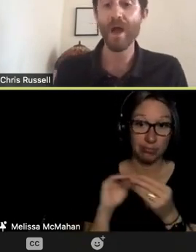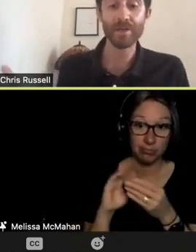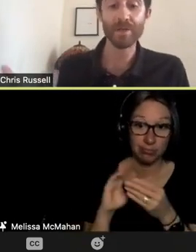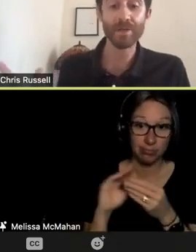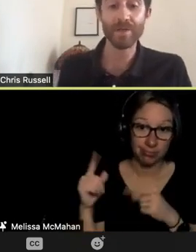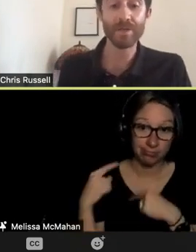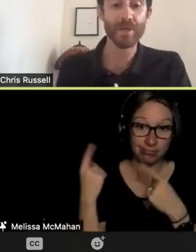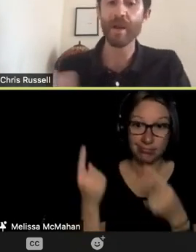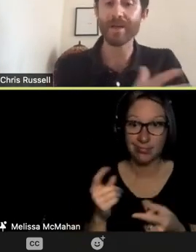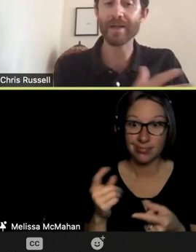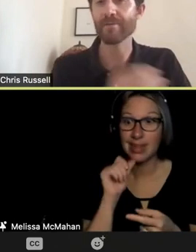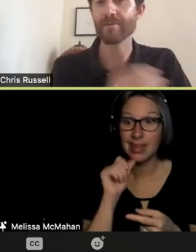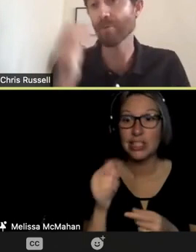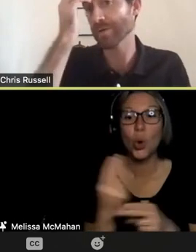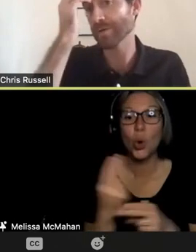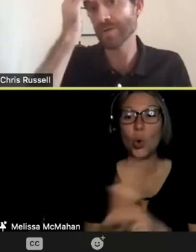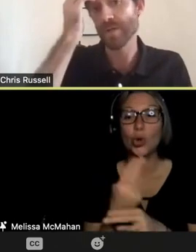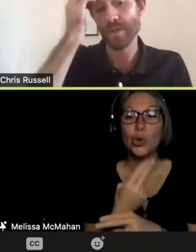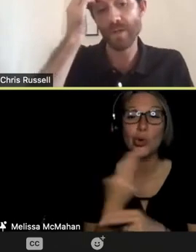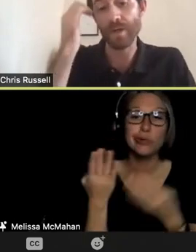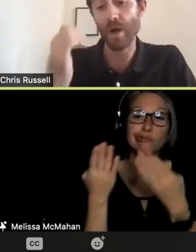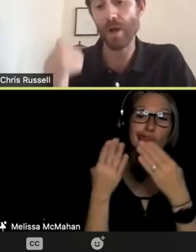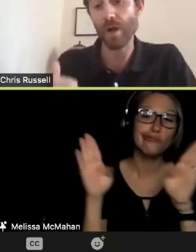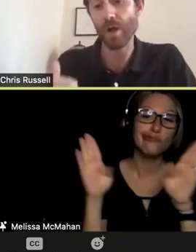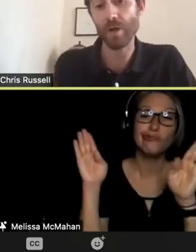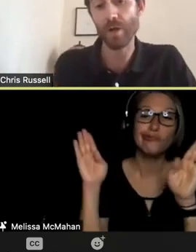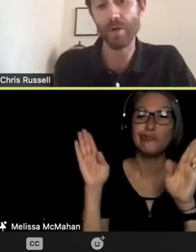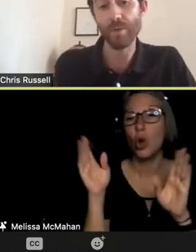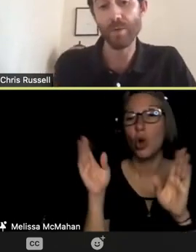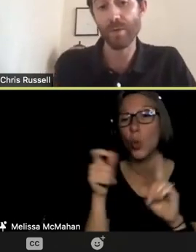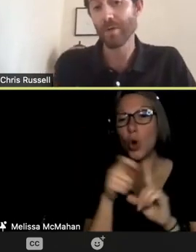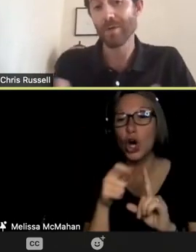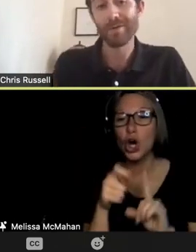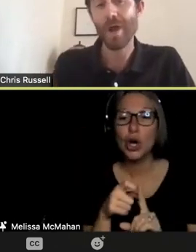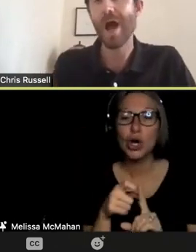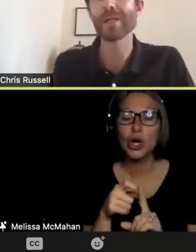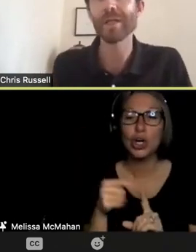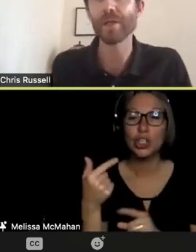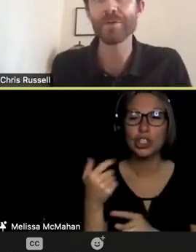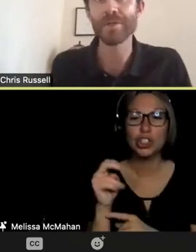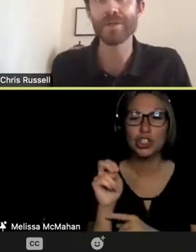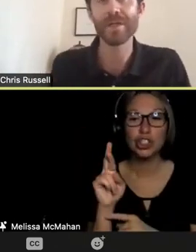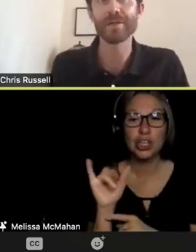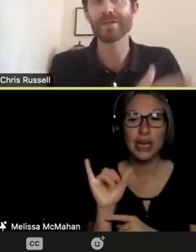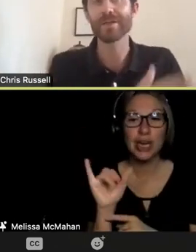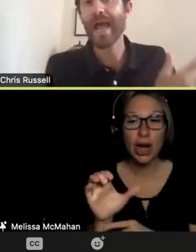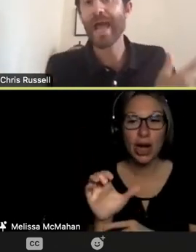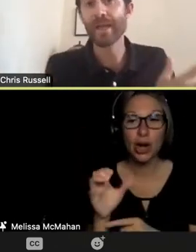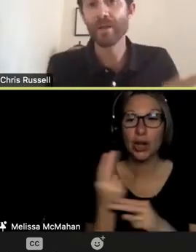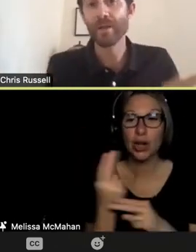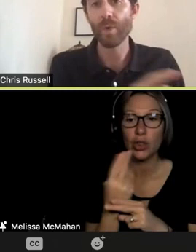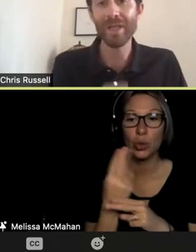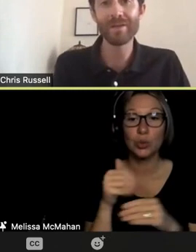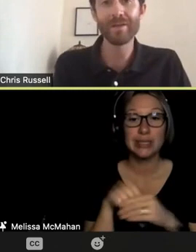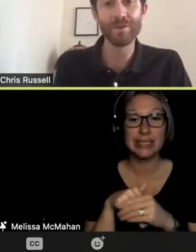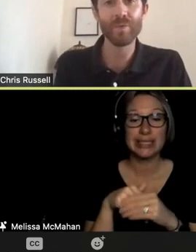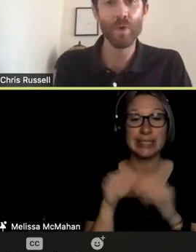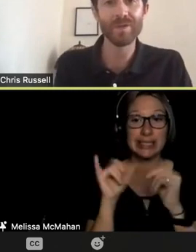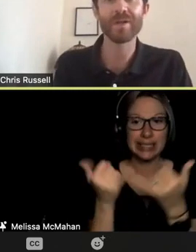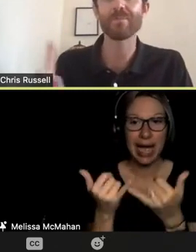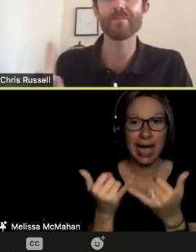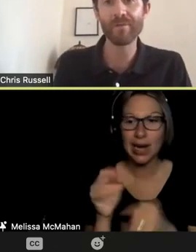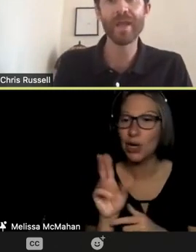need not to use a generic set of words that are, commonly used in society. We need